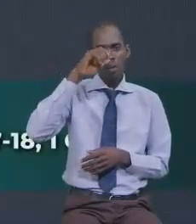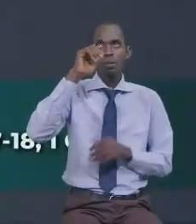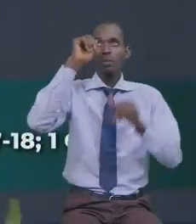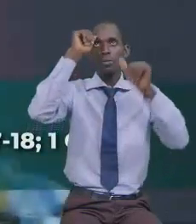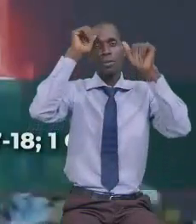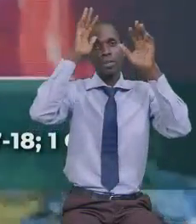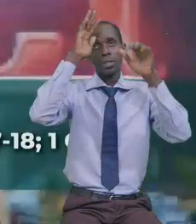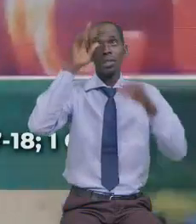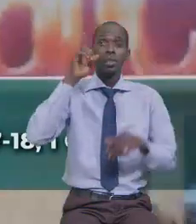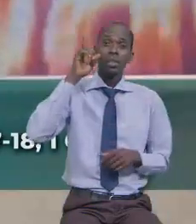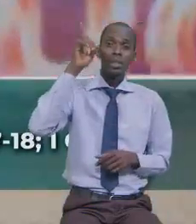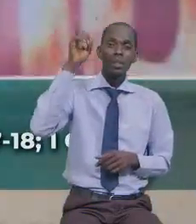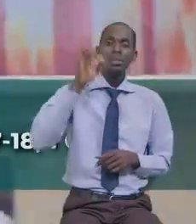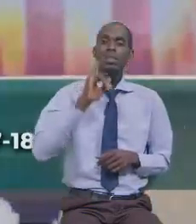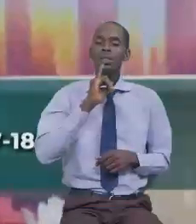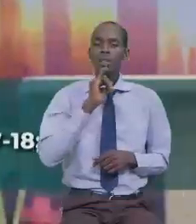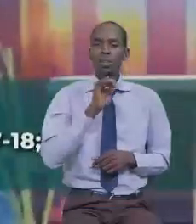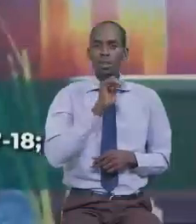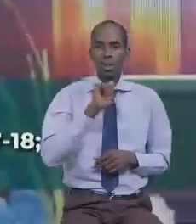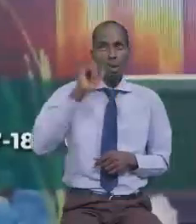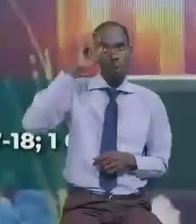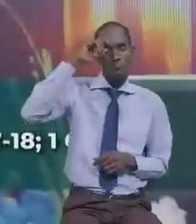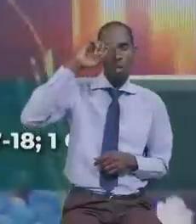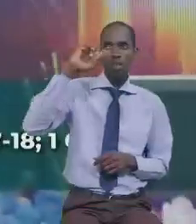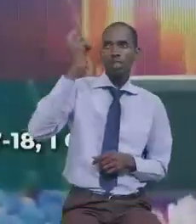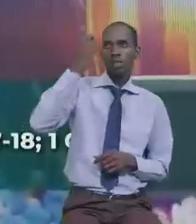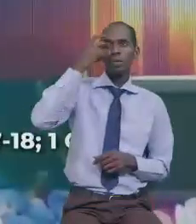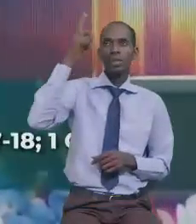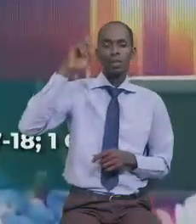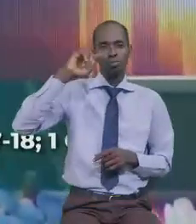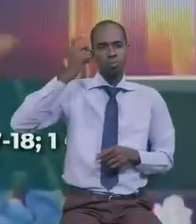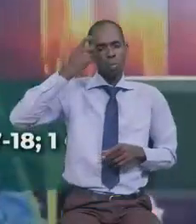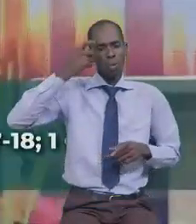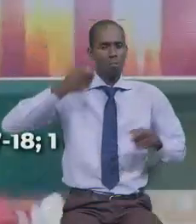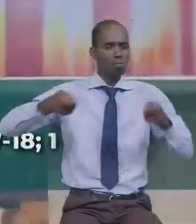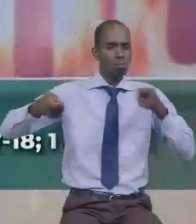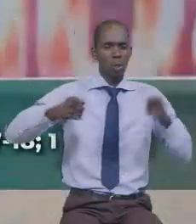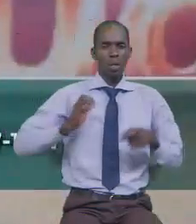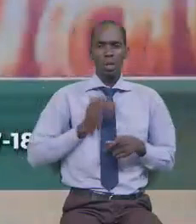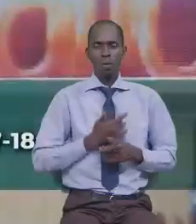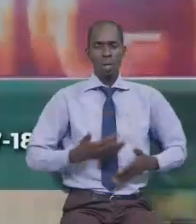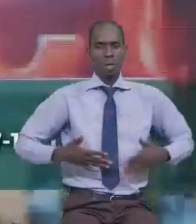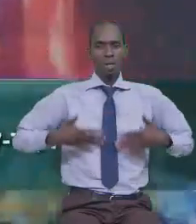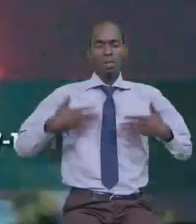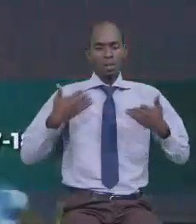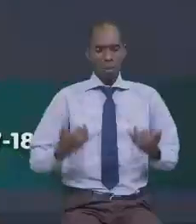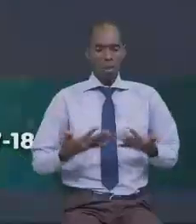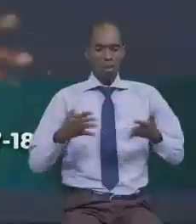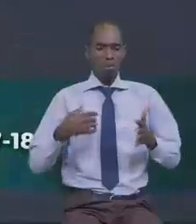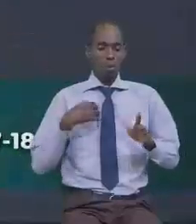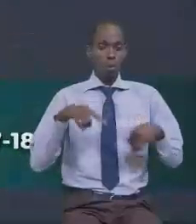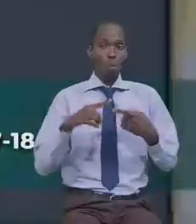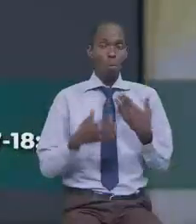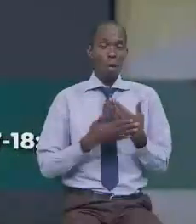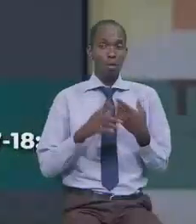a wise governor. He governs our lives. And let me go back to school.